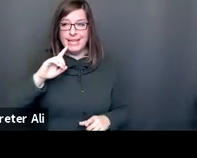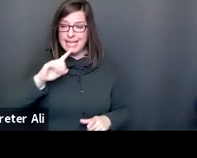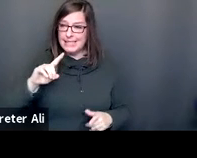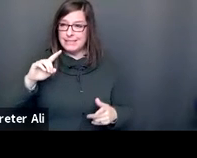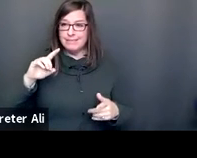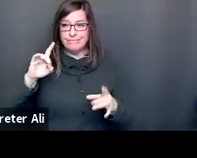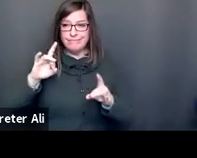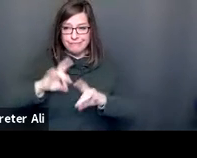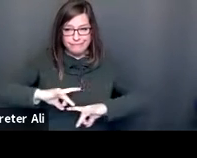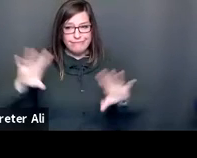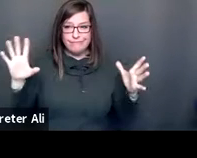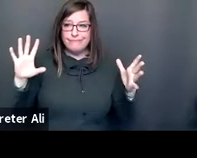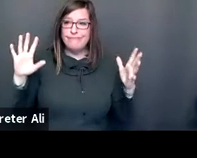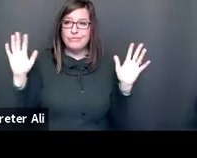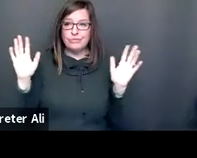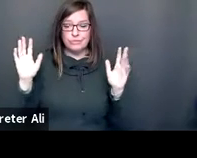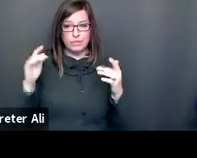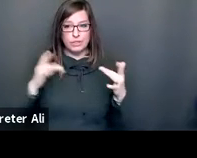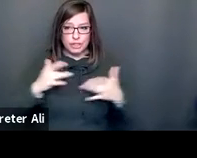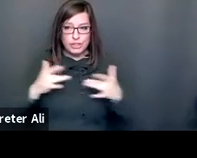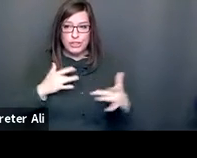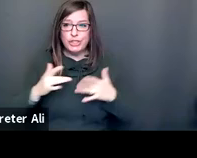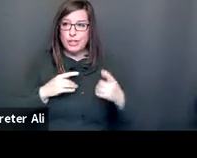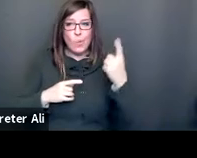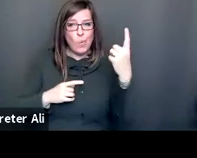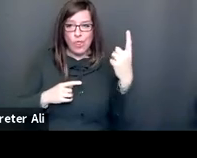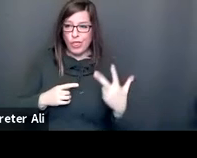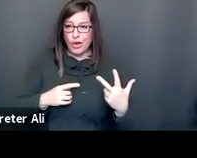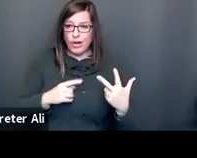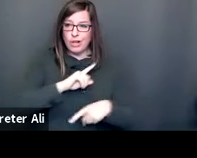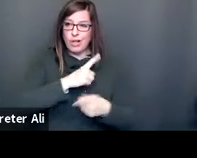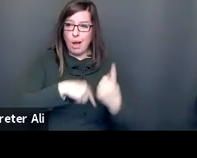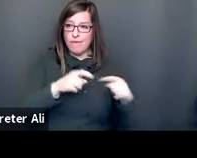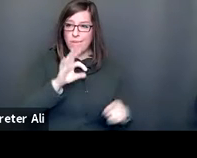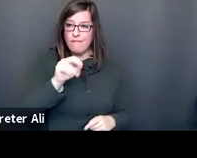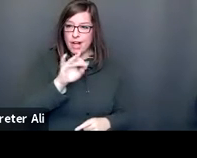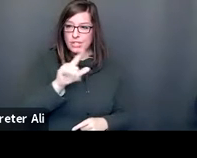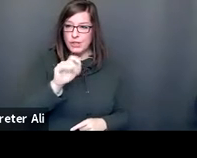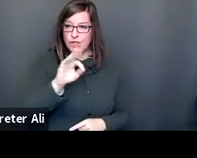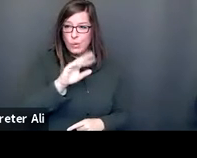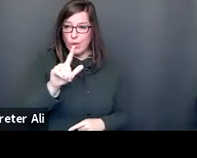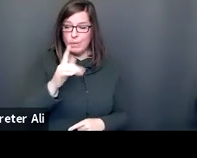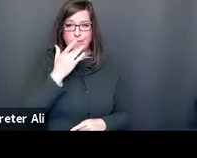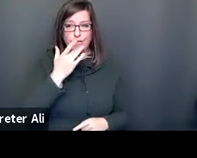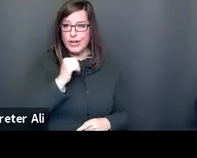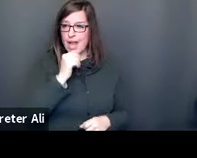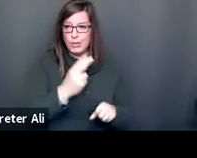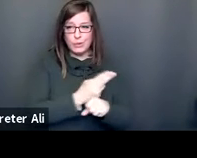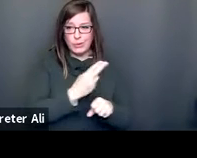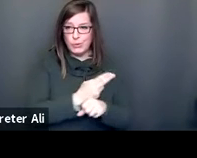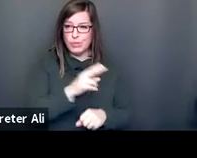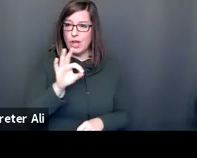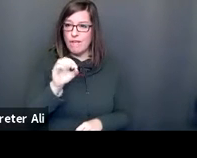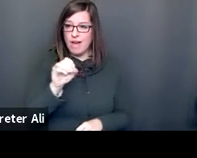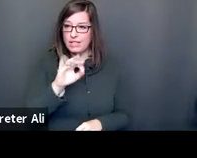what we're concerned about is that third coming from the fossil fuel power plants. So our goal is